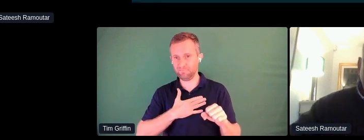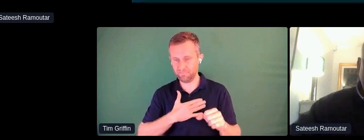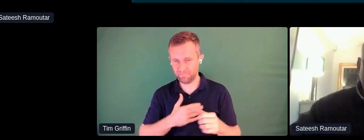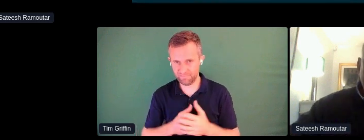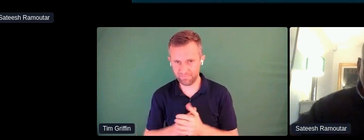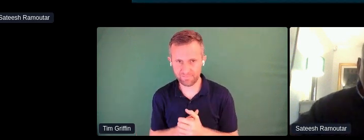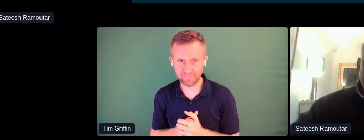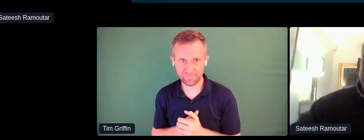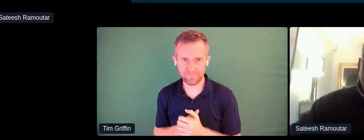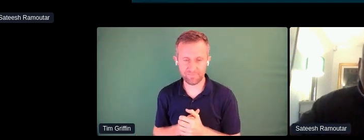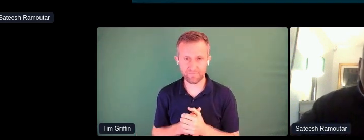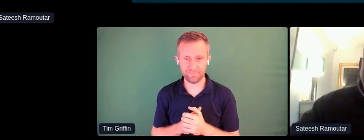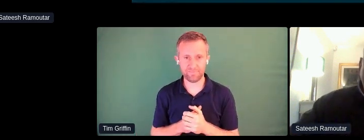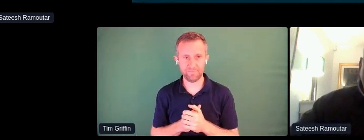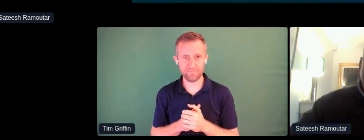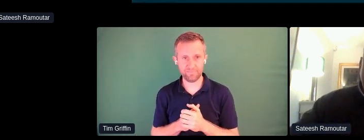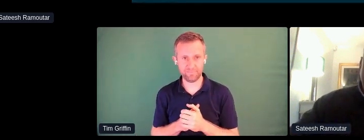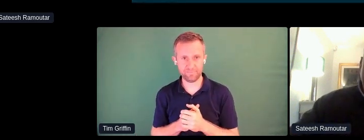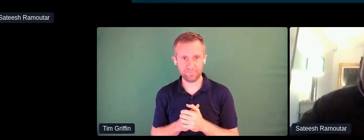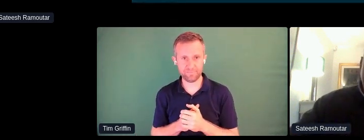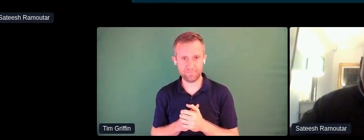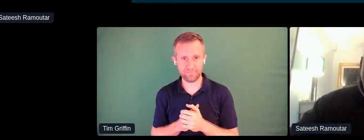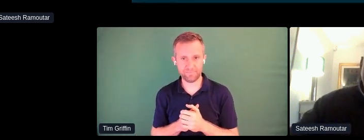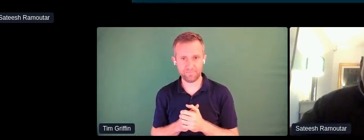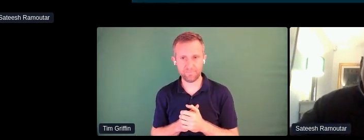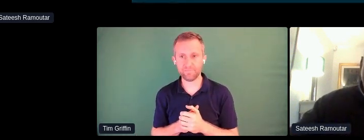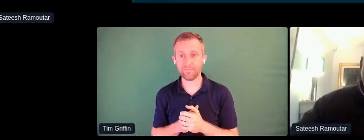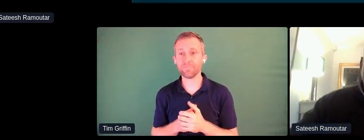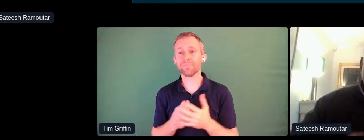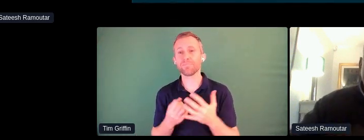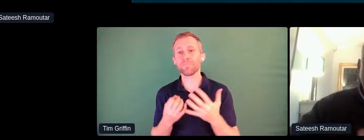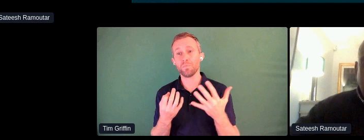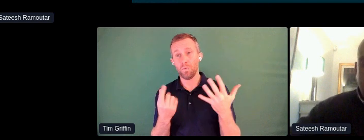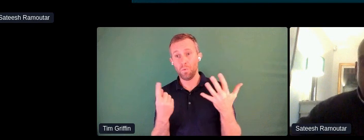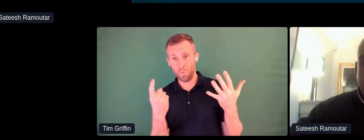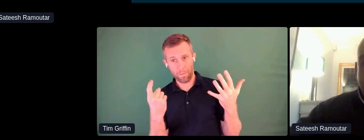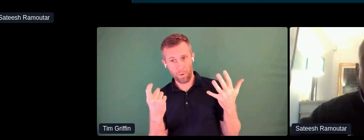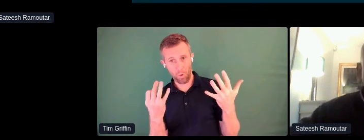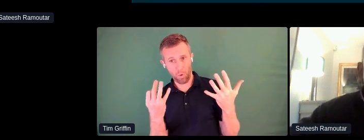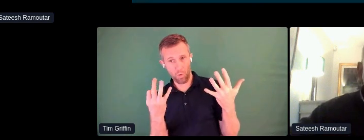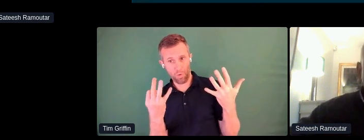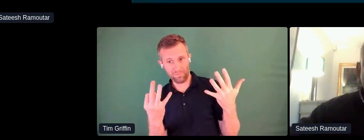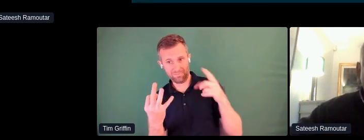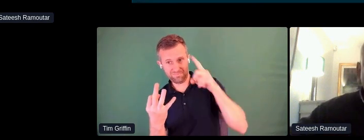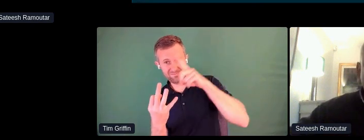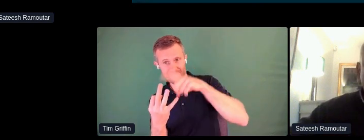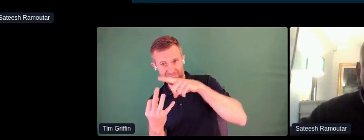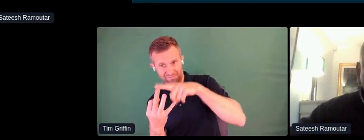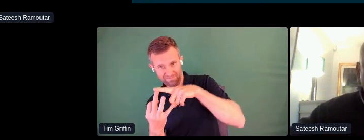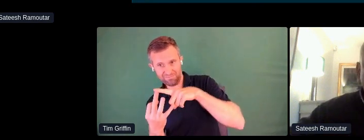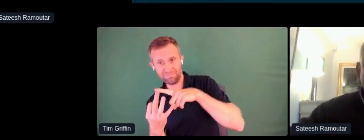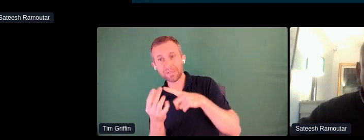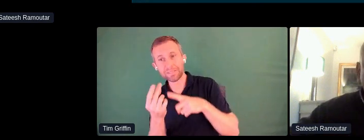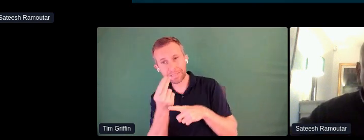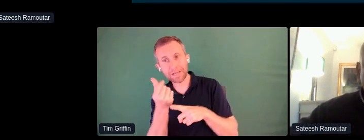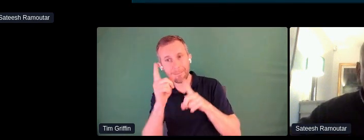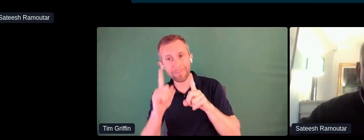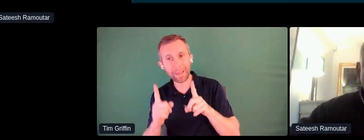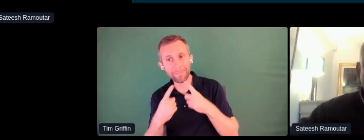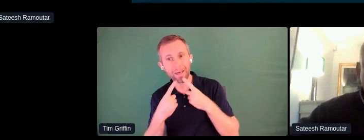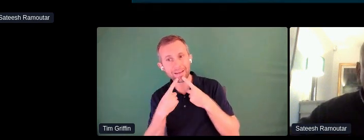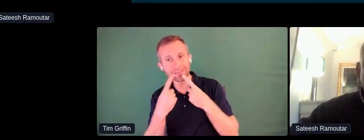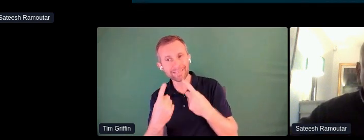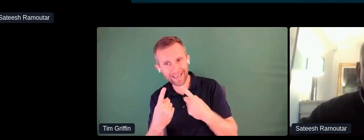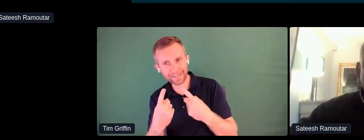tablet. So, but there was an 8th thing that we heard from a lot of people, and this is probably what's fundamentally different between Jerry